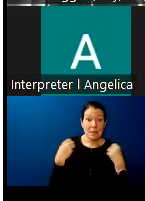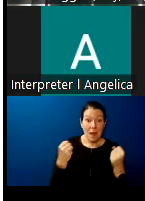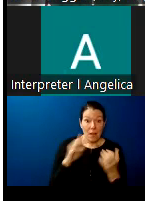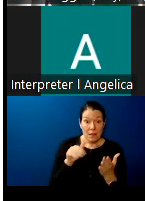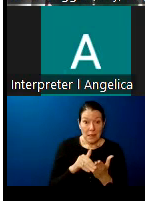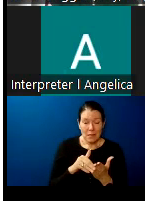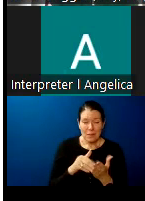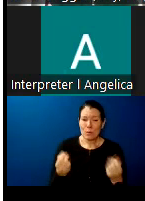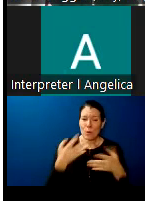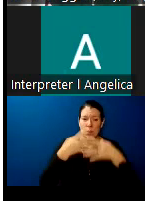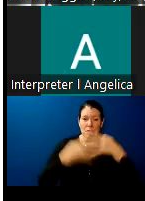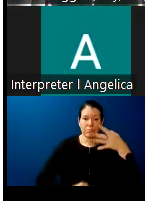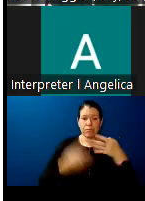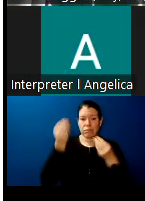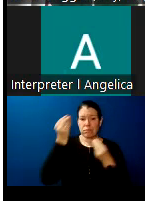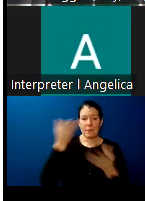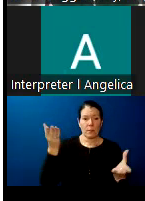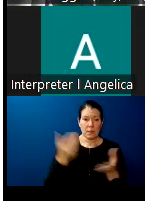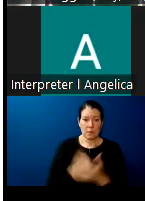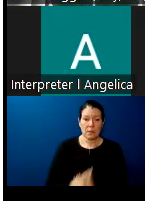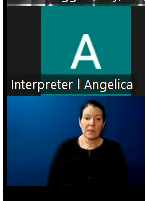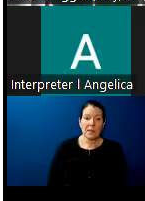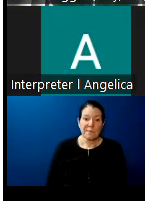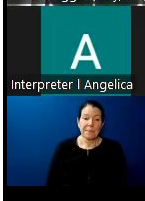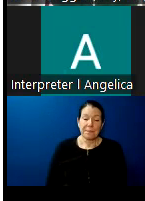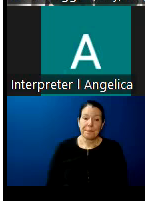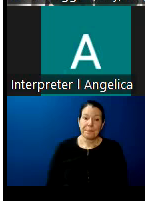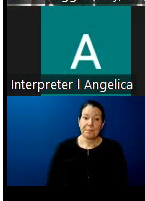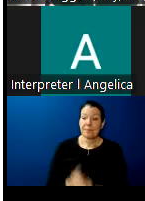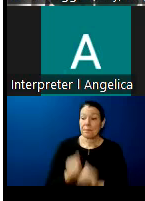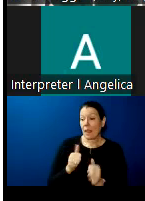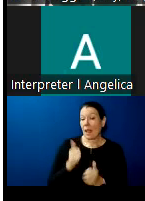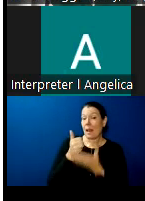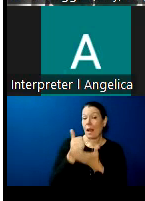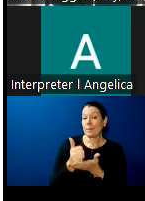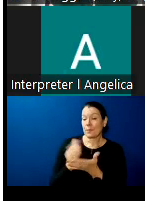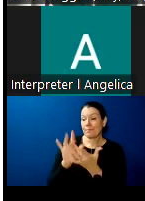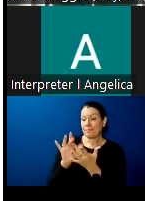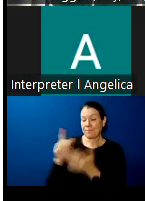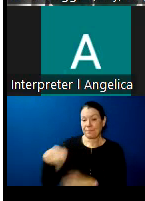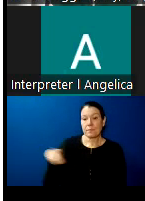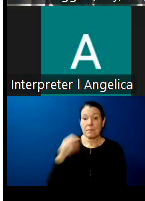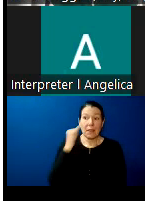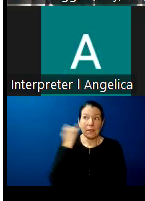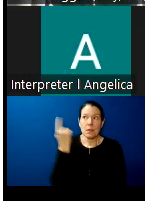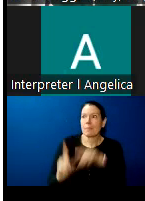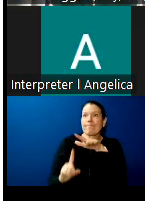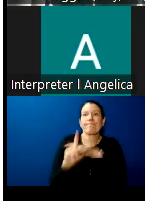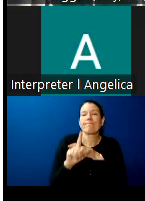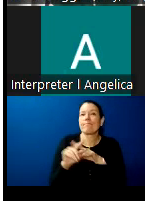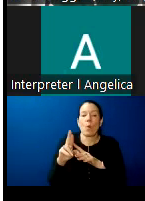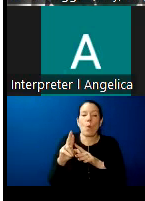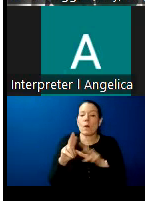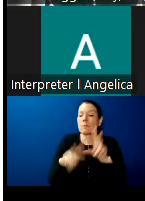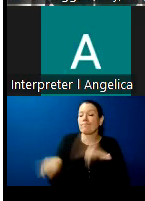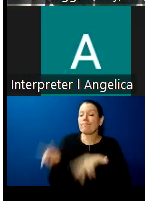much. So it can always be helpful to reach out to them if you do have something come up, or if you're just looking to